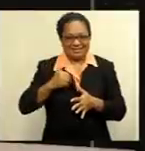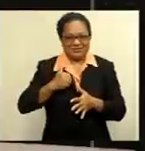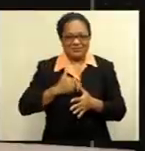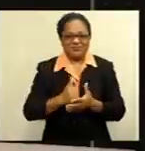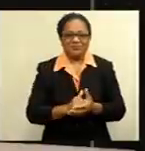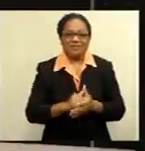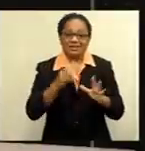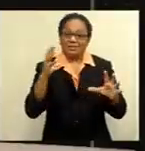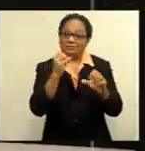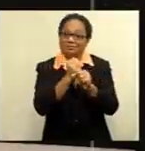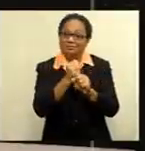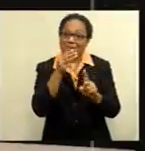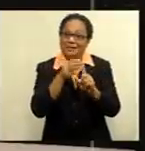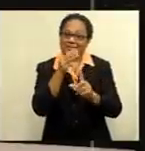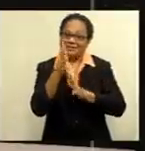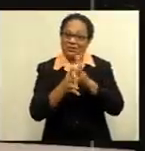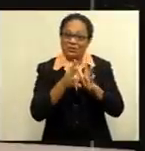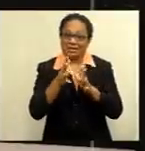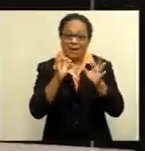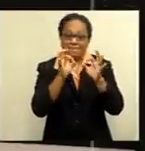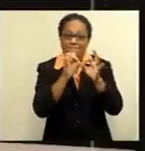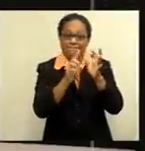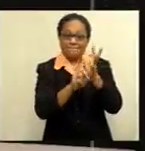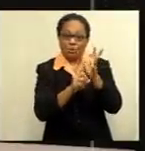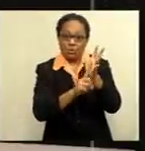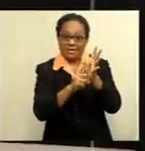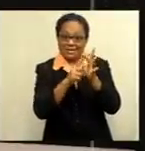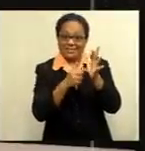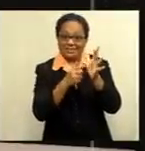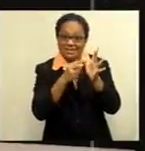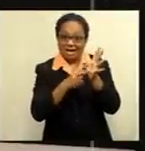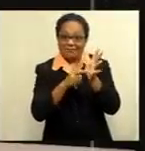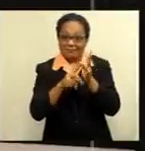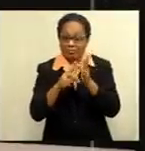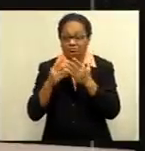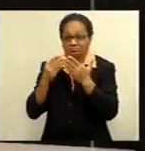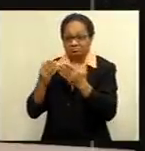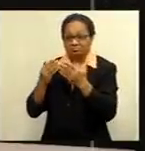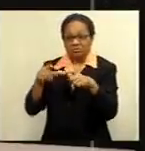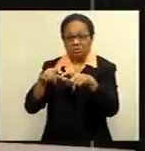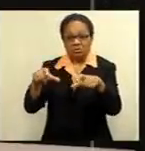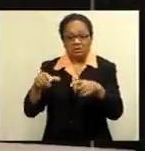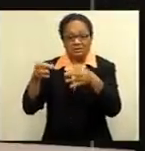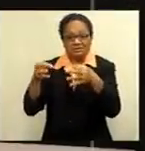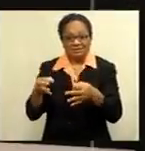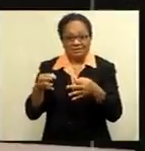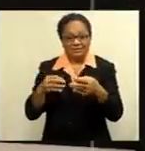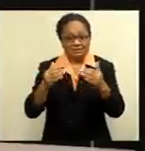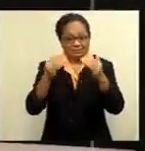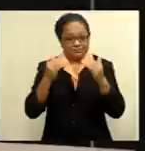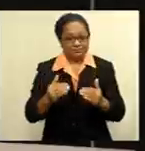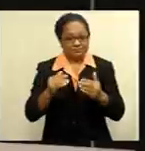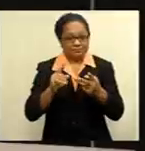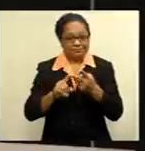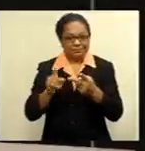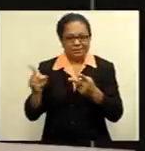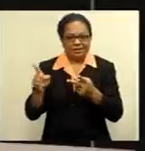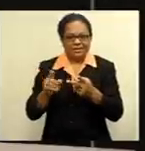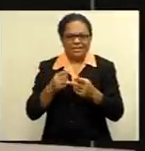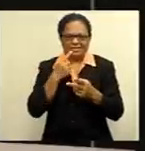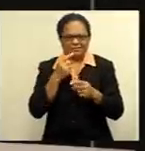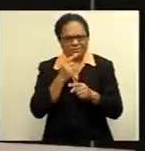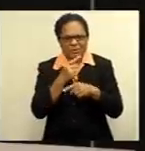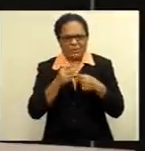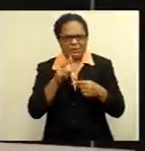And recapping our main stories, Bulitavu hails court ruling, council advises against exaggeration of USP ranking,